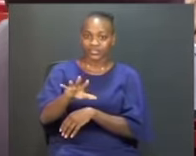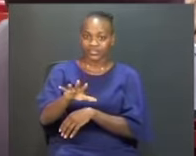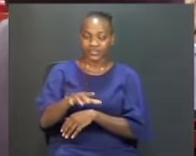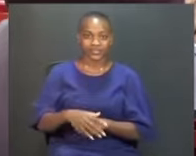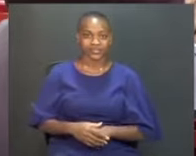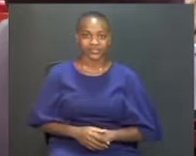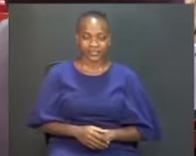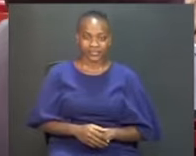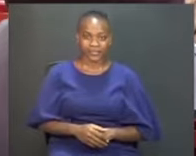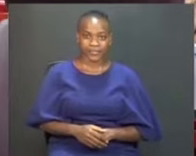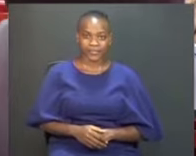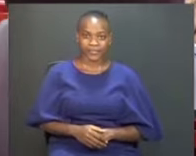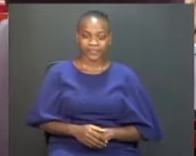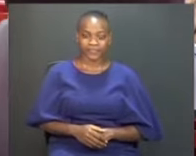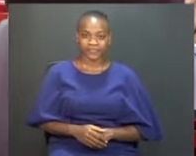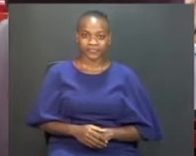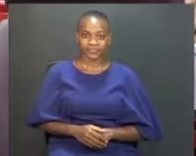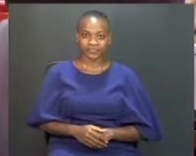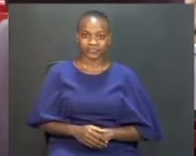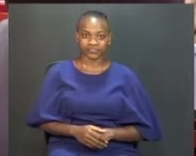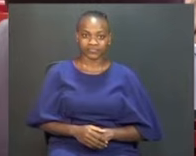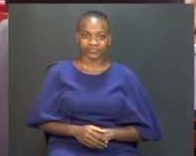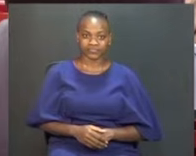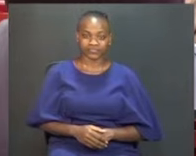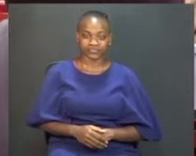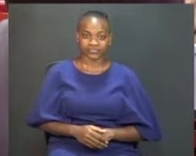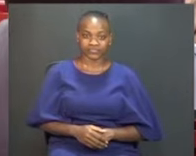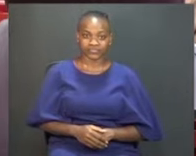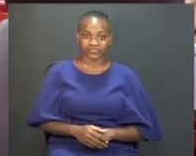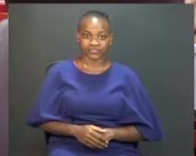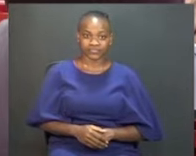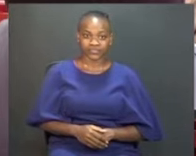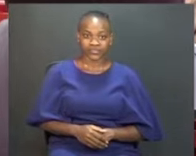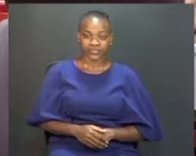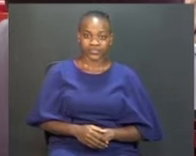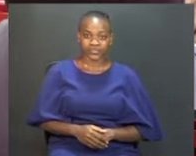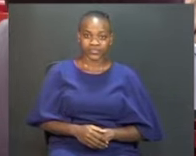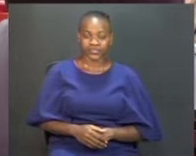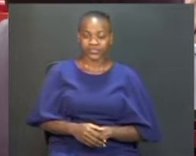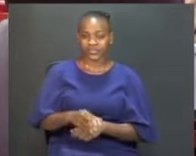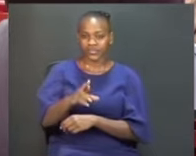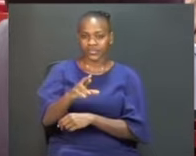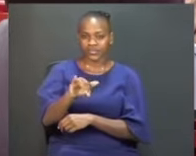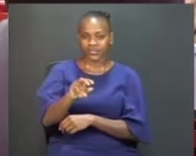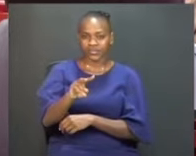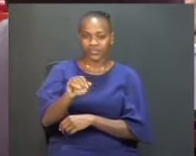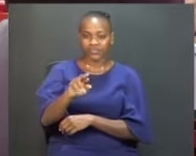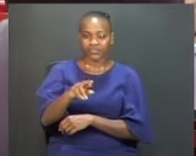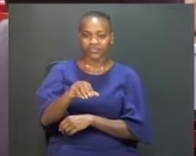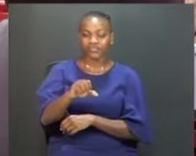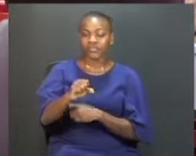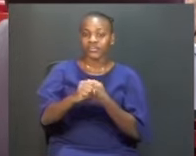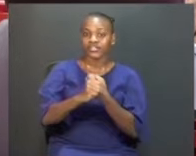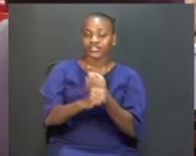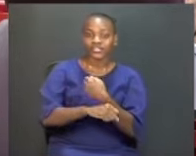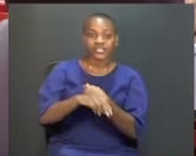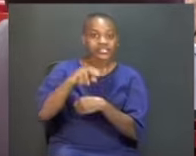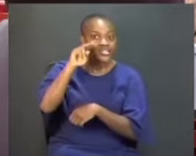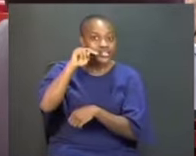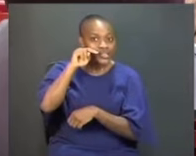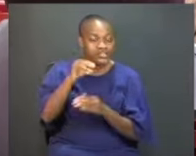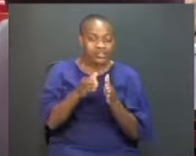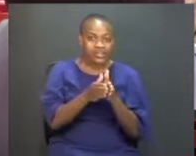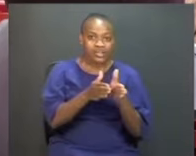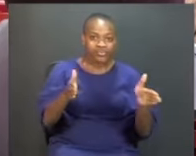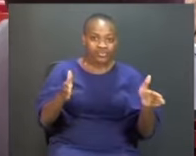2025. That's Port Harcourt in the River State of Nigeria from 25th to